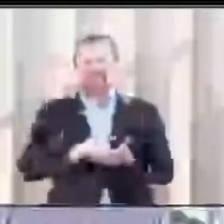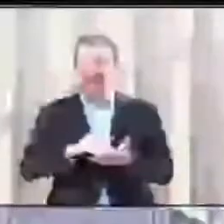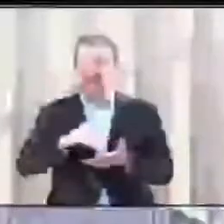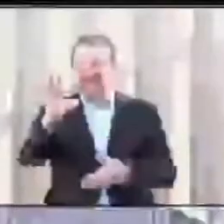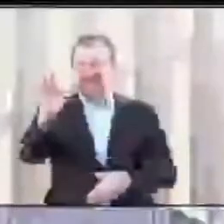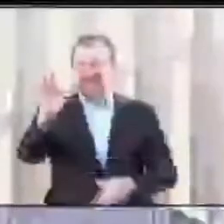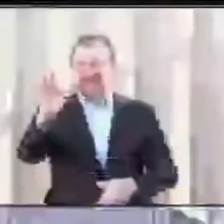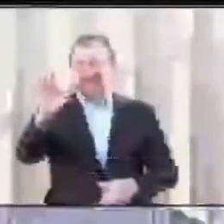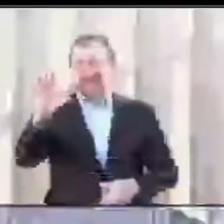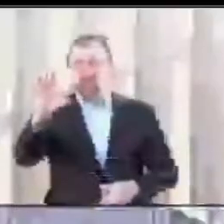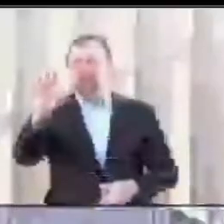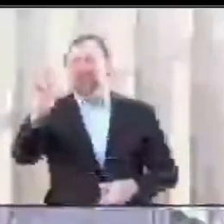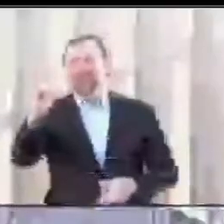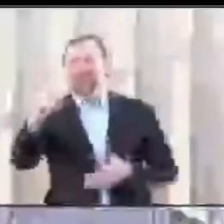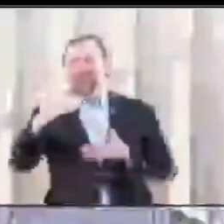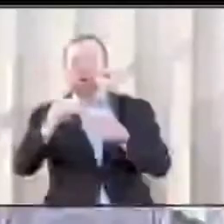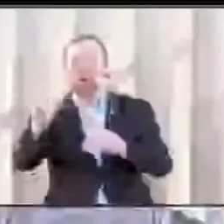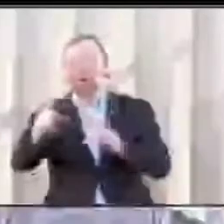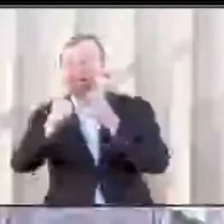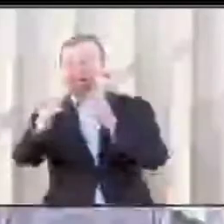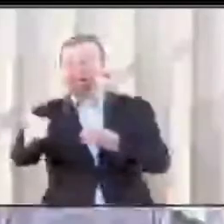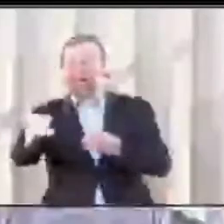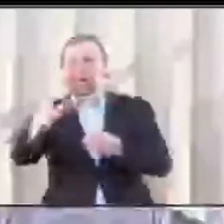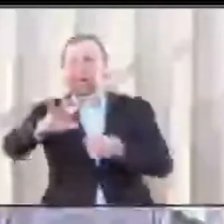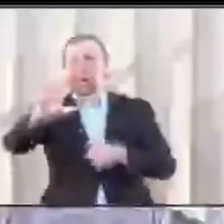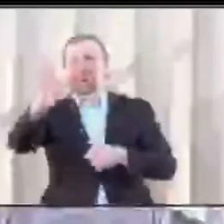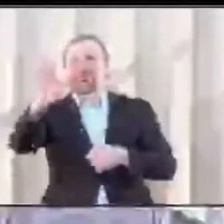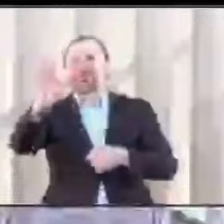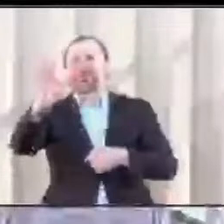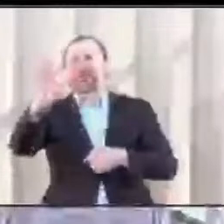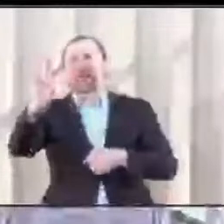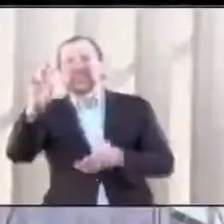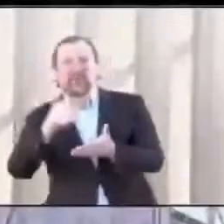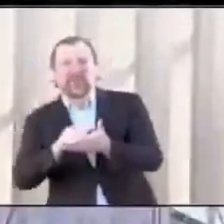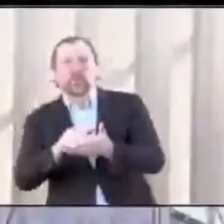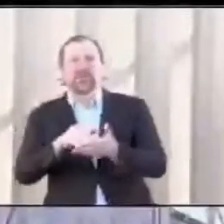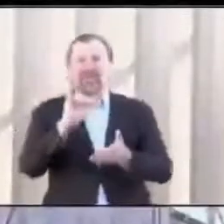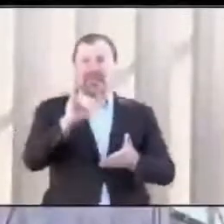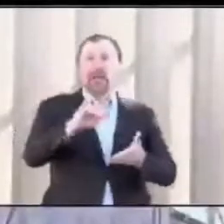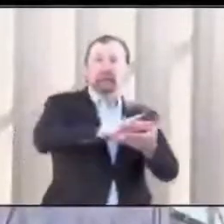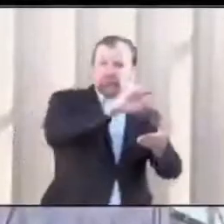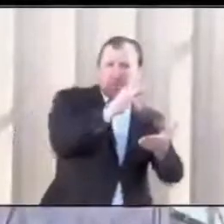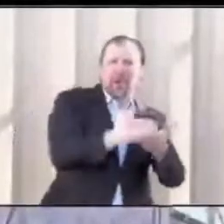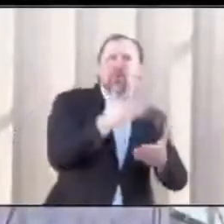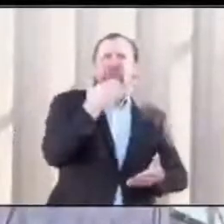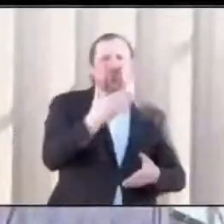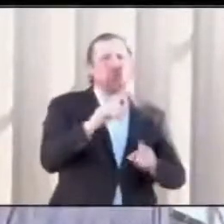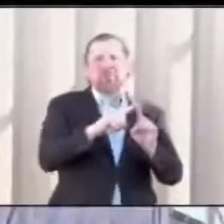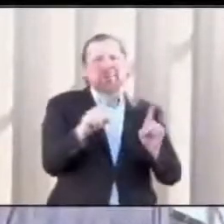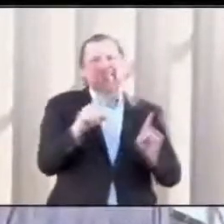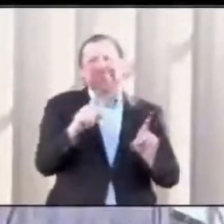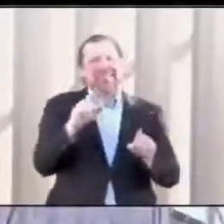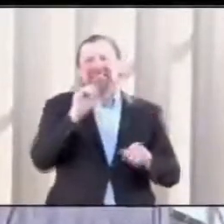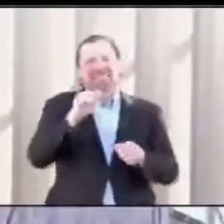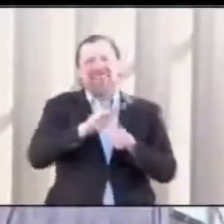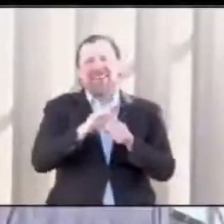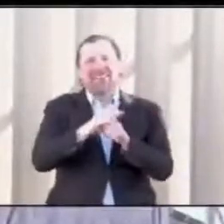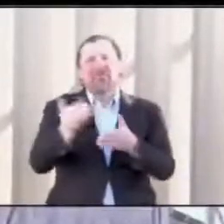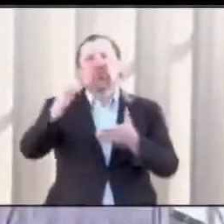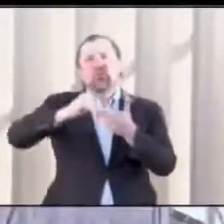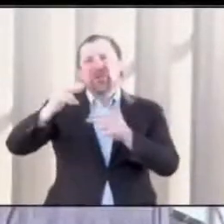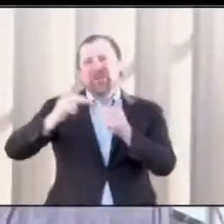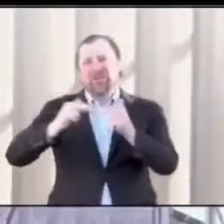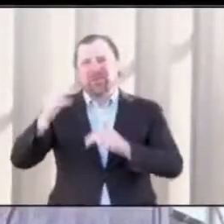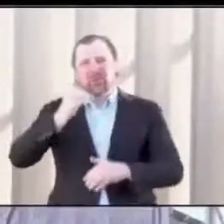$97,970 in grants. That's a good chunk of change, but it's not what you need in order to rebuild a home